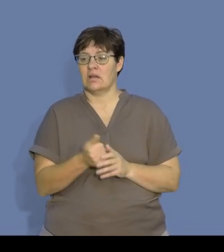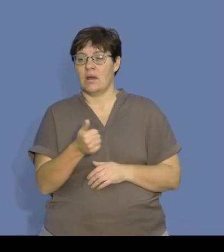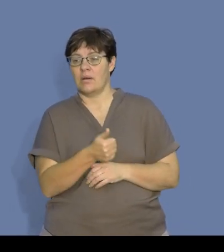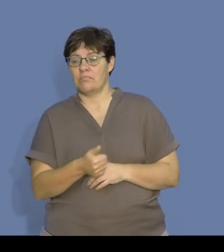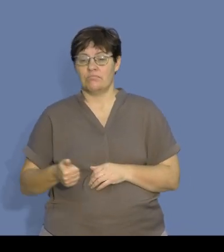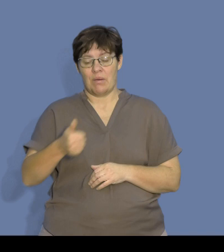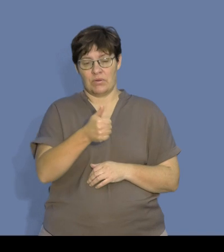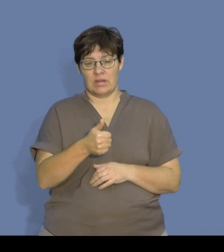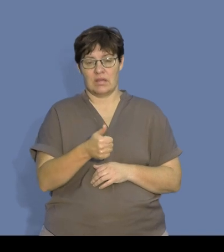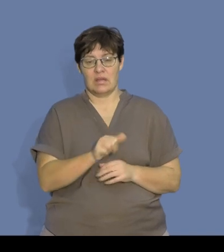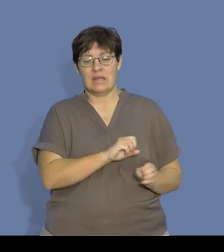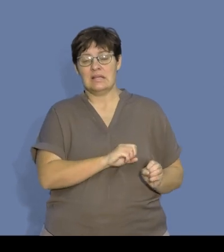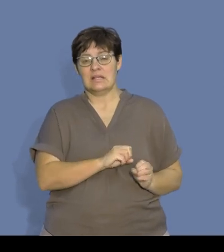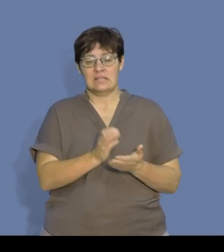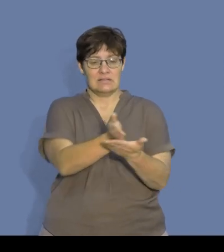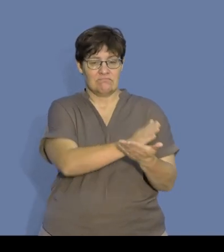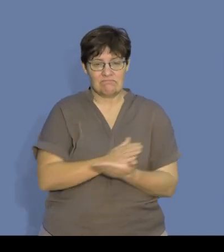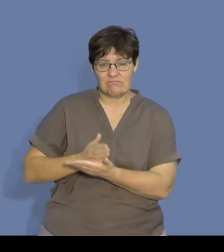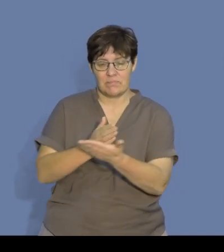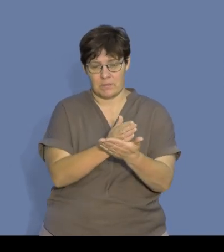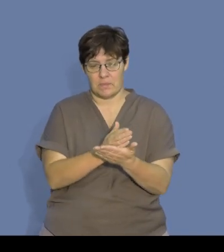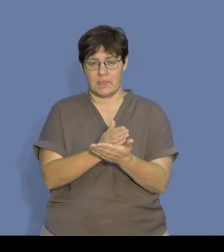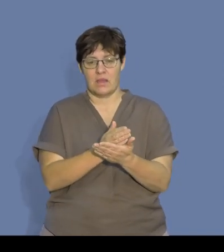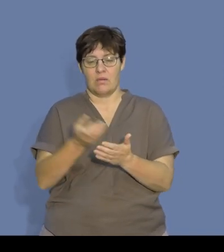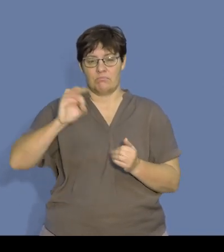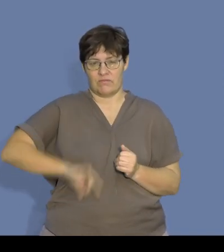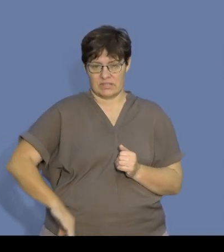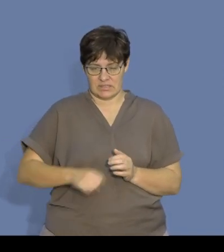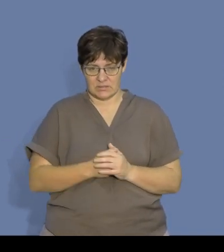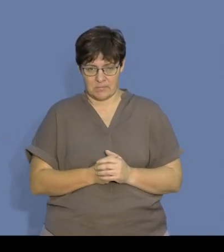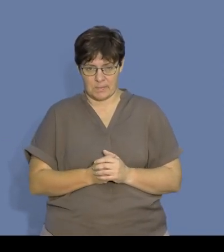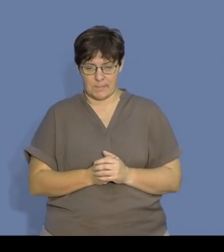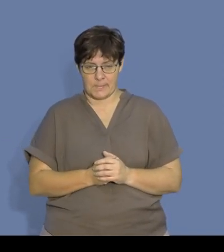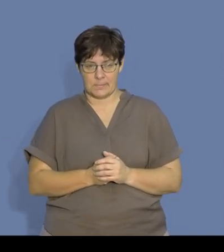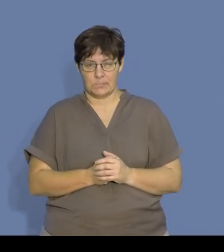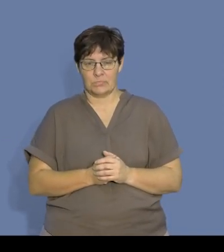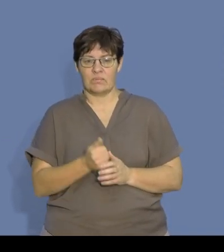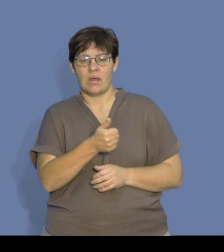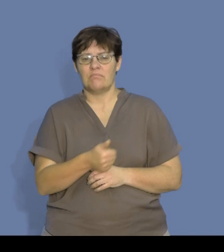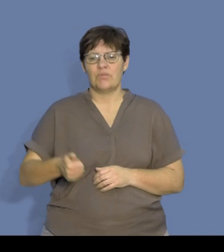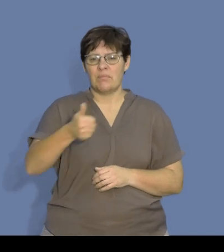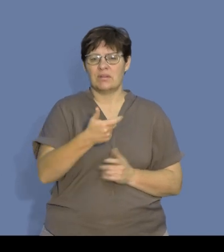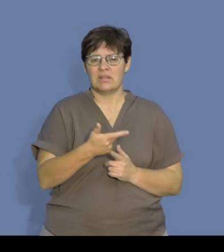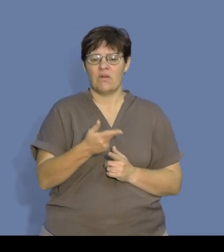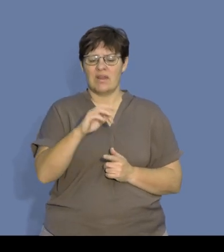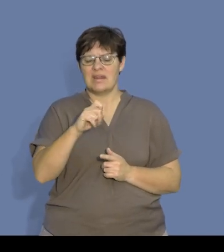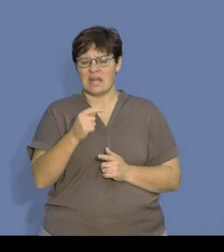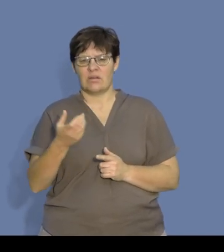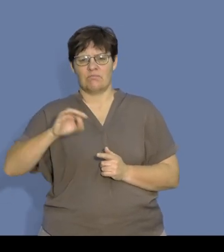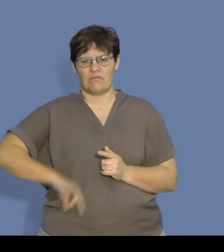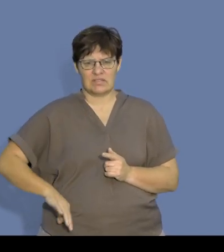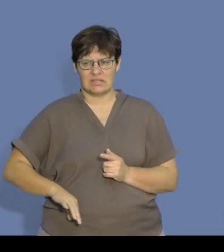primary distribution of profits. What do we mean by primary distribution of net